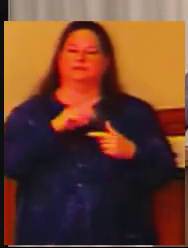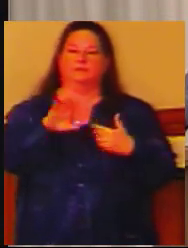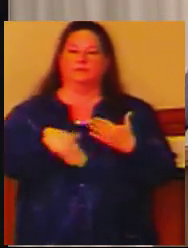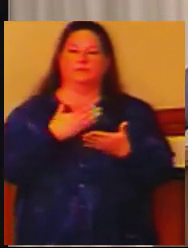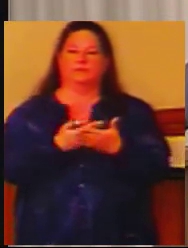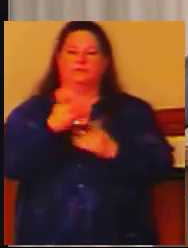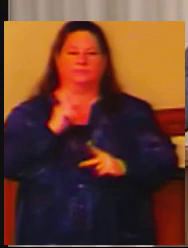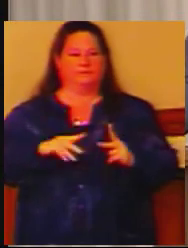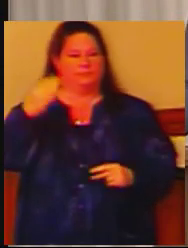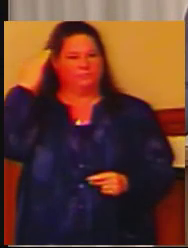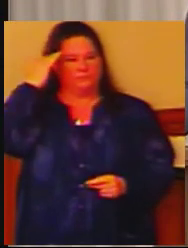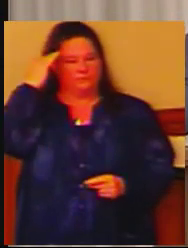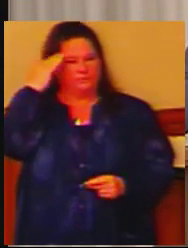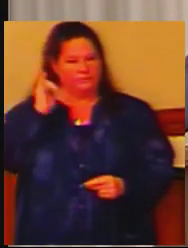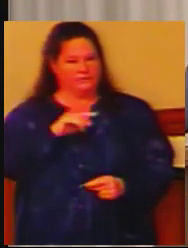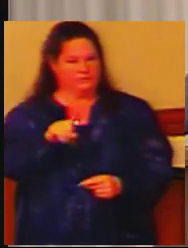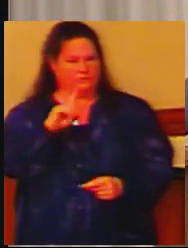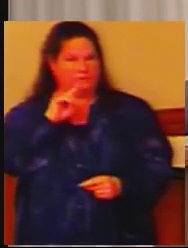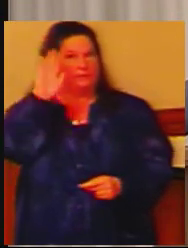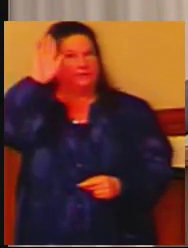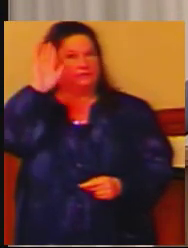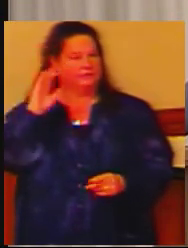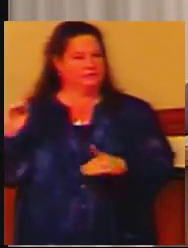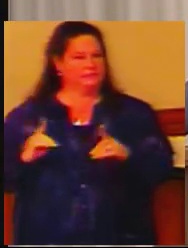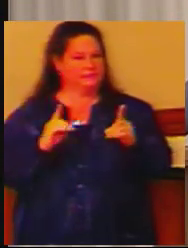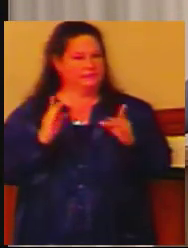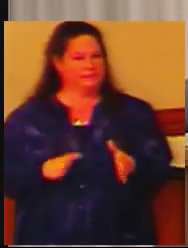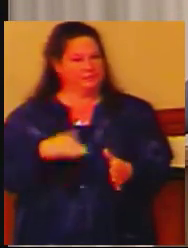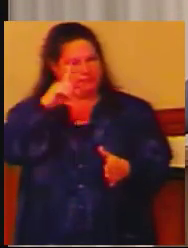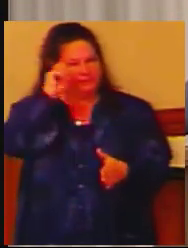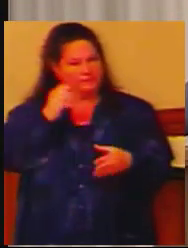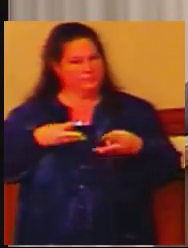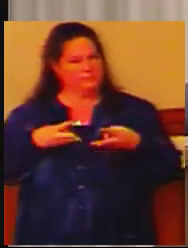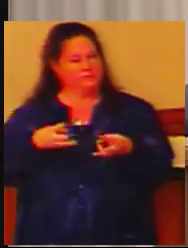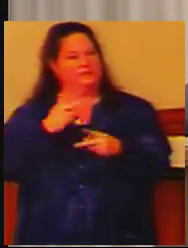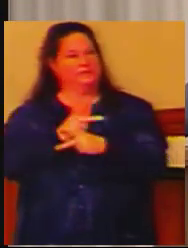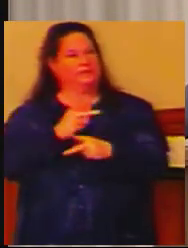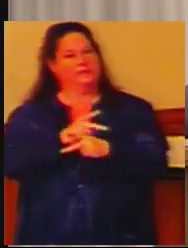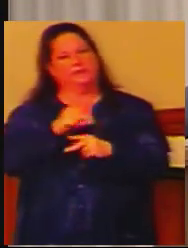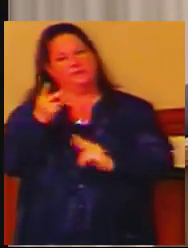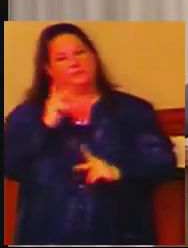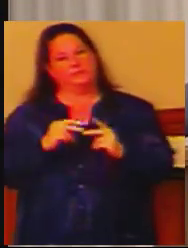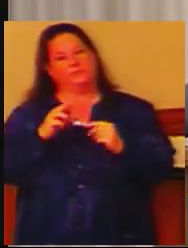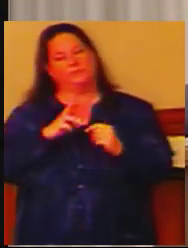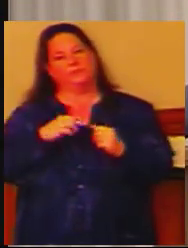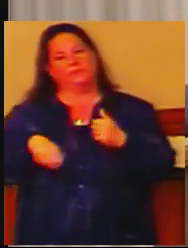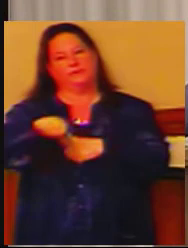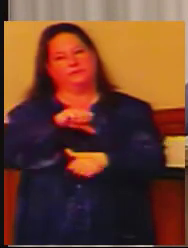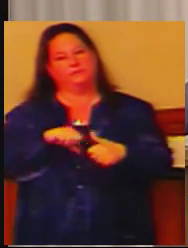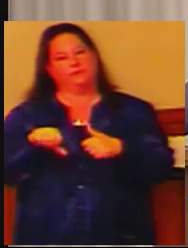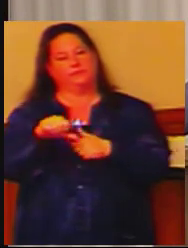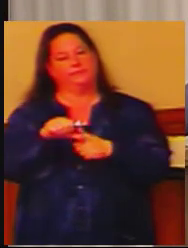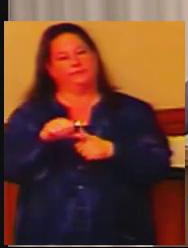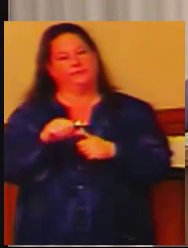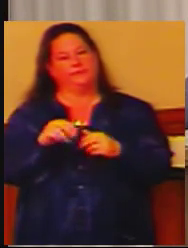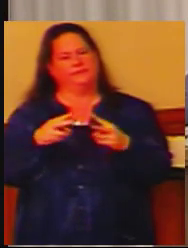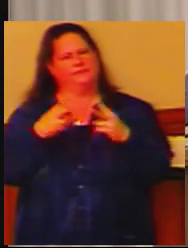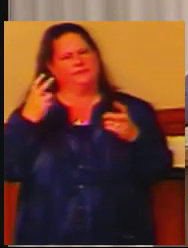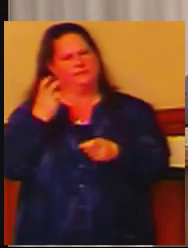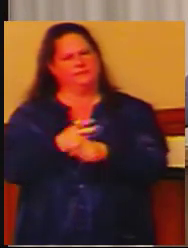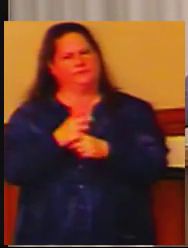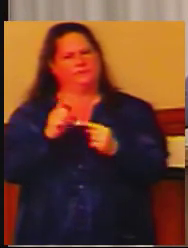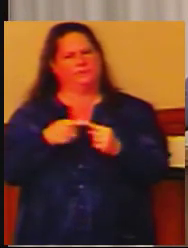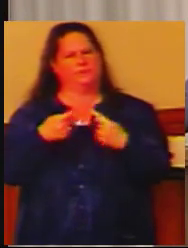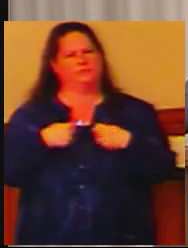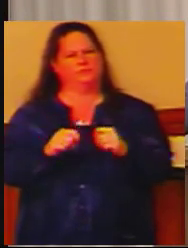all men know that you're his disciple because of the way you treat other people or each other. It gets very difficult when